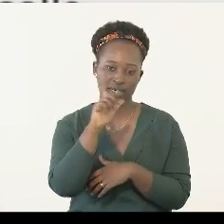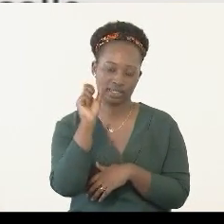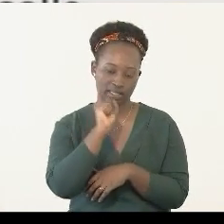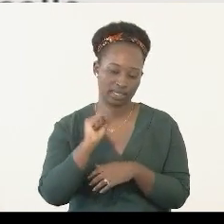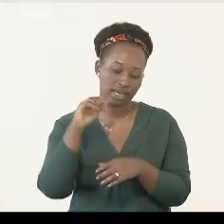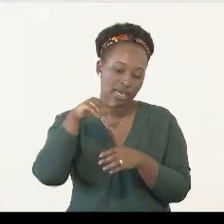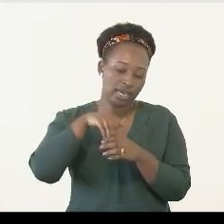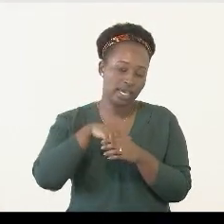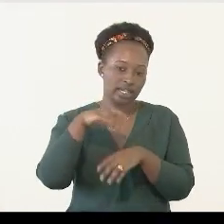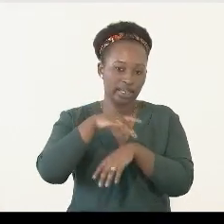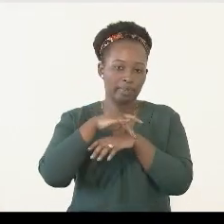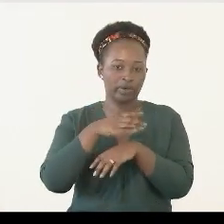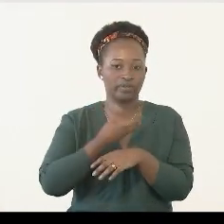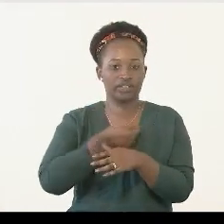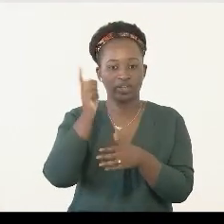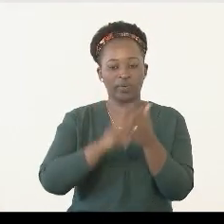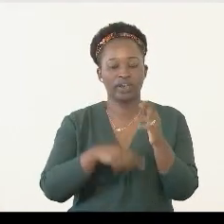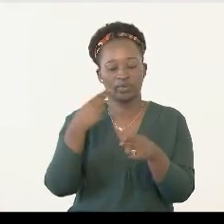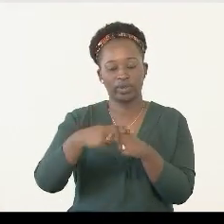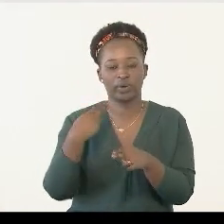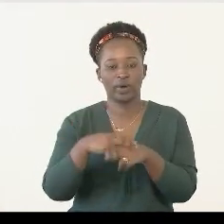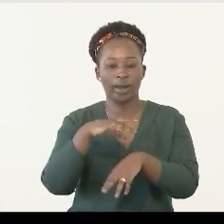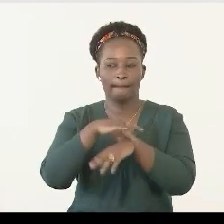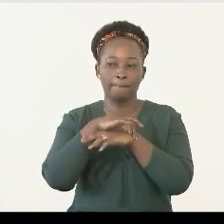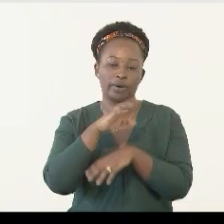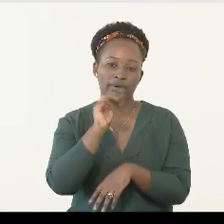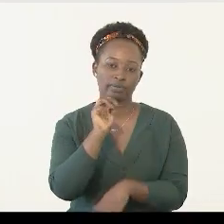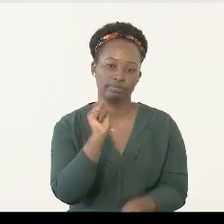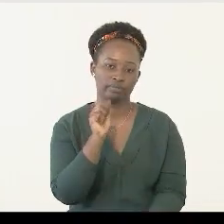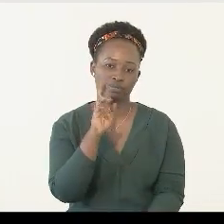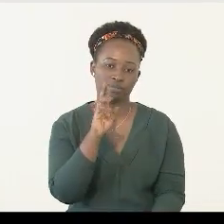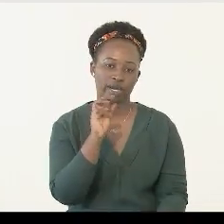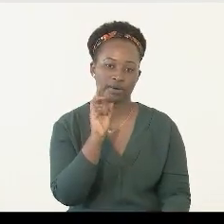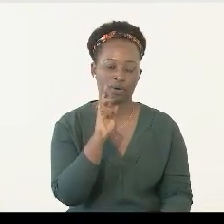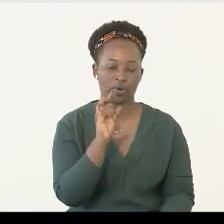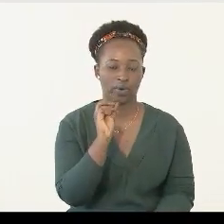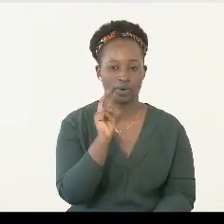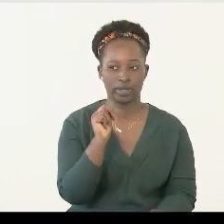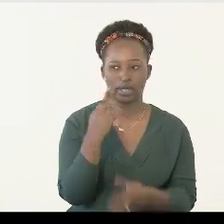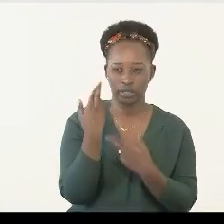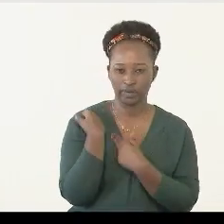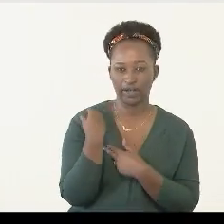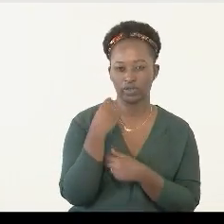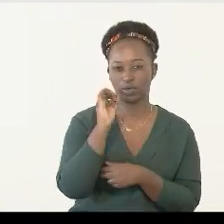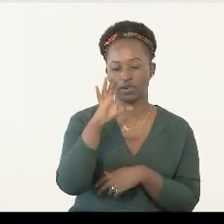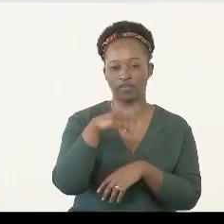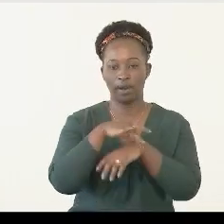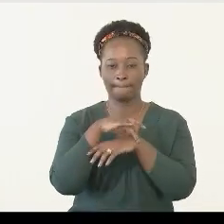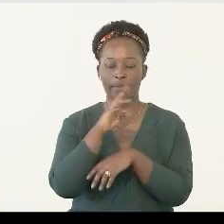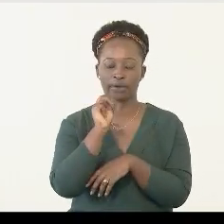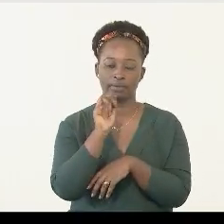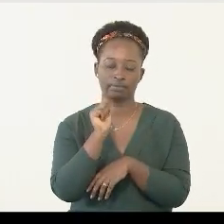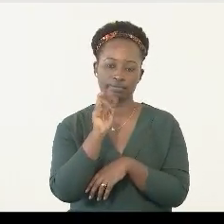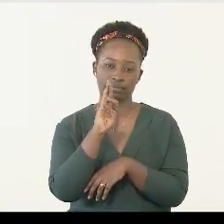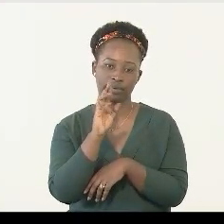what we call bone marrow. And in the bone marrow, the function of the bone marrow is to